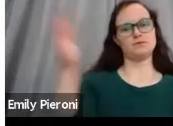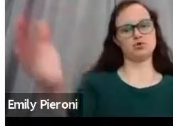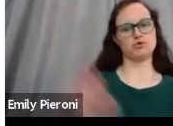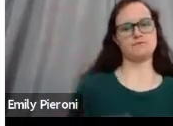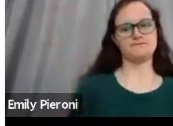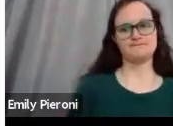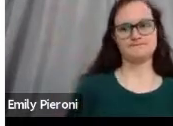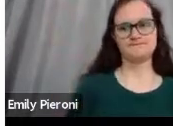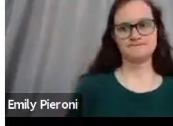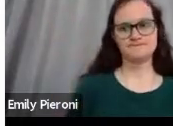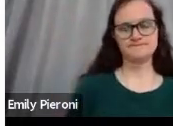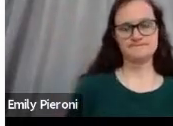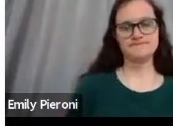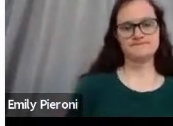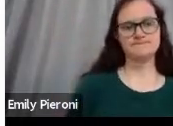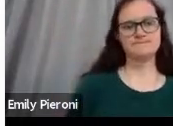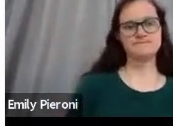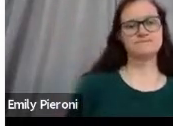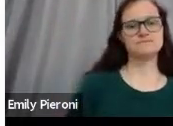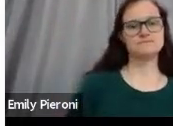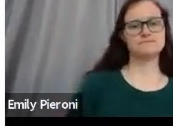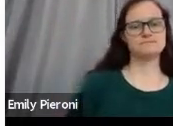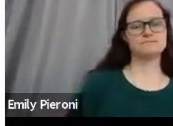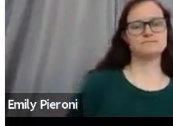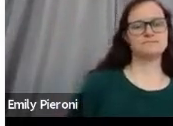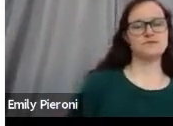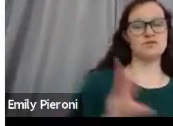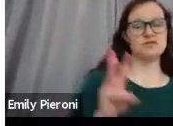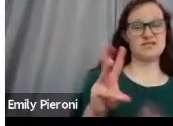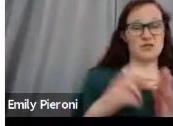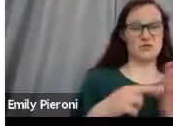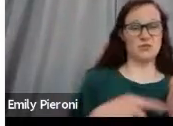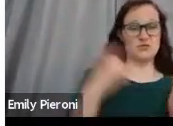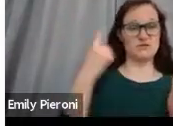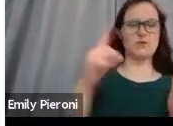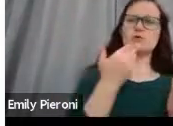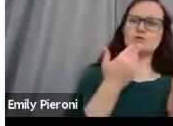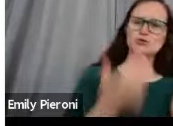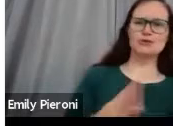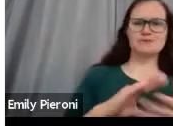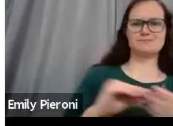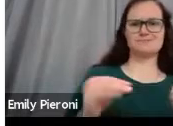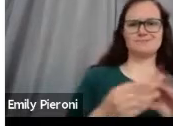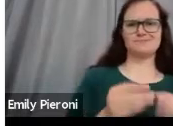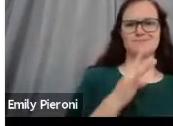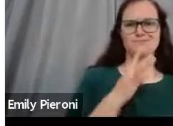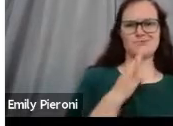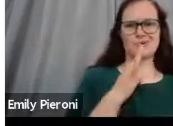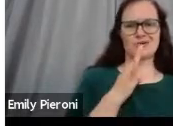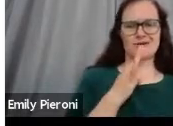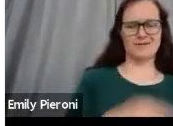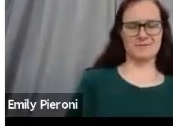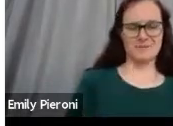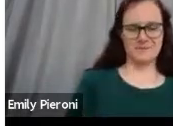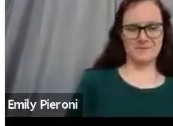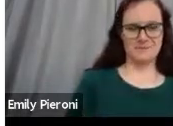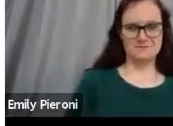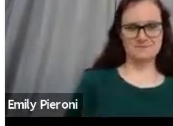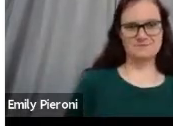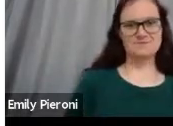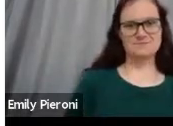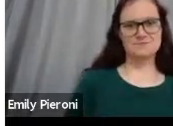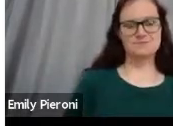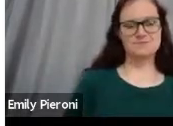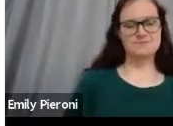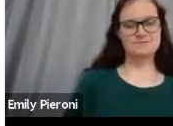So here are 6 effective rules of effective storytelling. And one thing I just wanted to point out before I go too much farther is